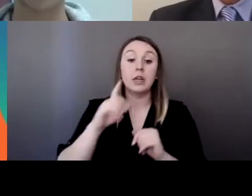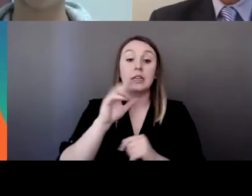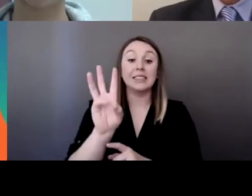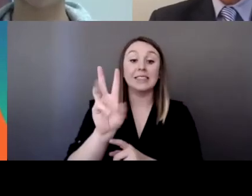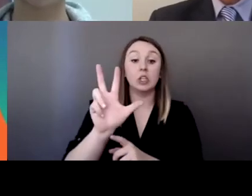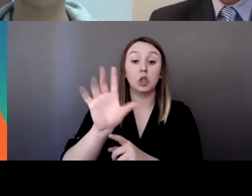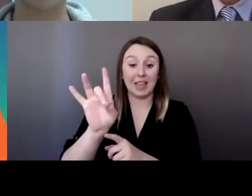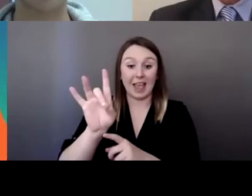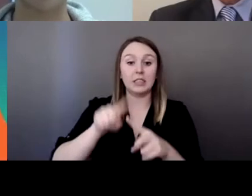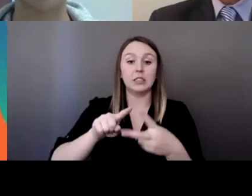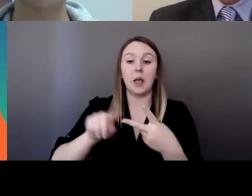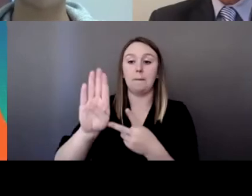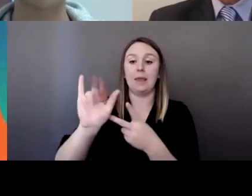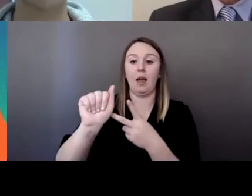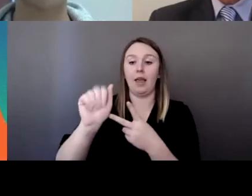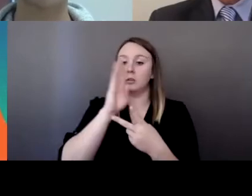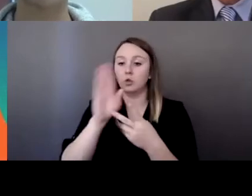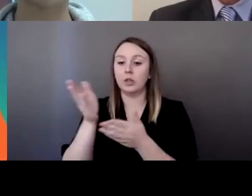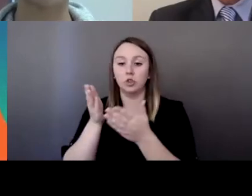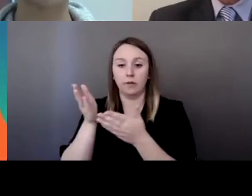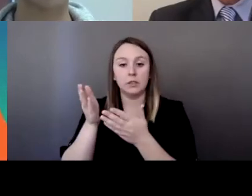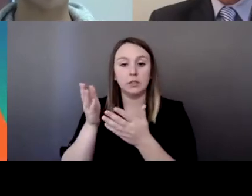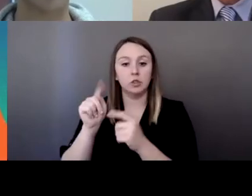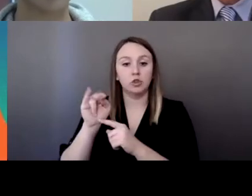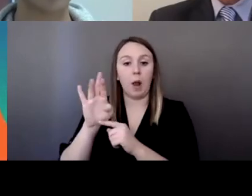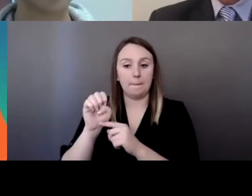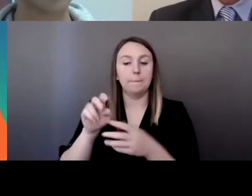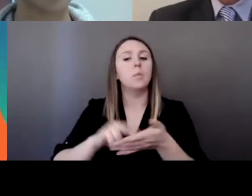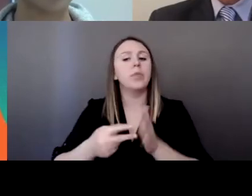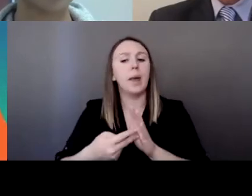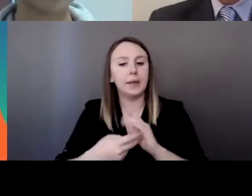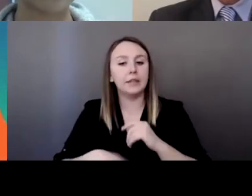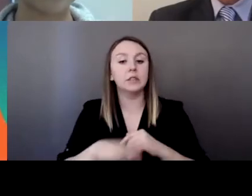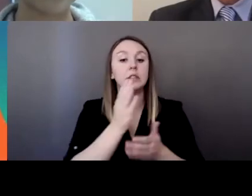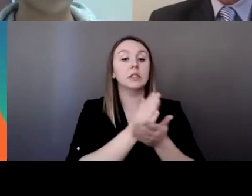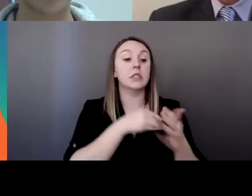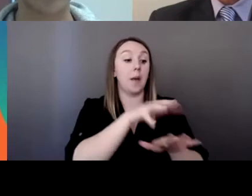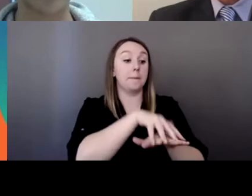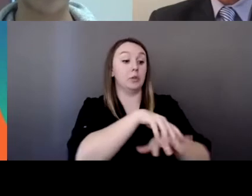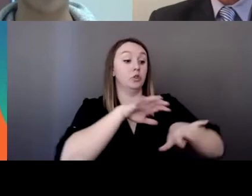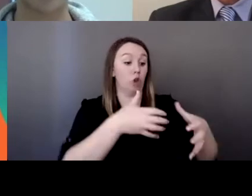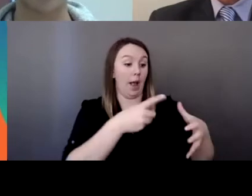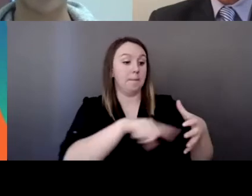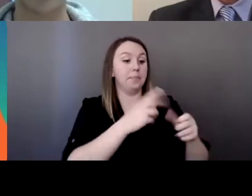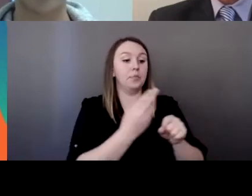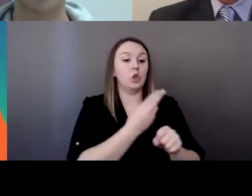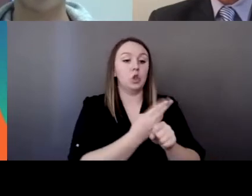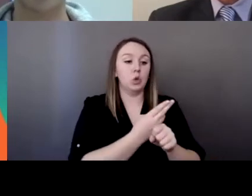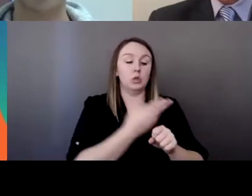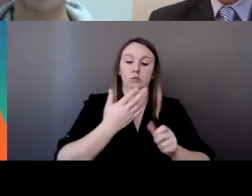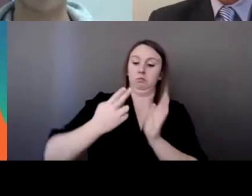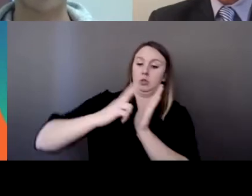BIA direct services tribes. So what that means is that there are some tribes who essentially use and contract with the Bureau of